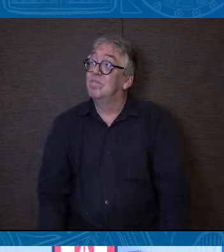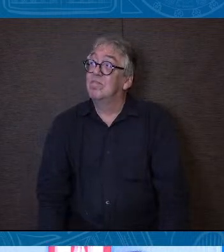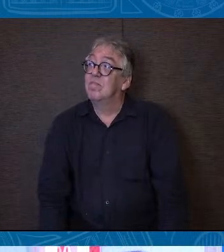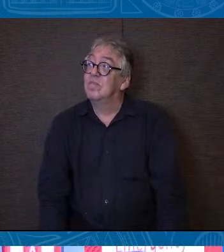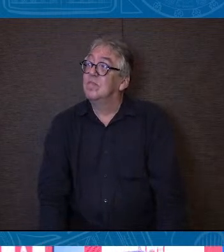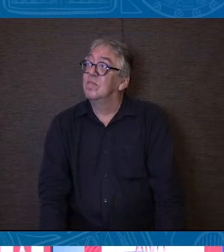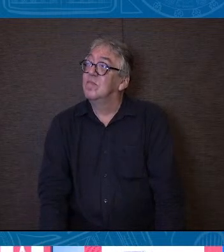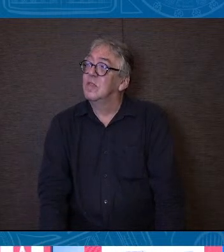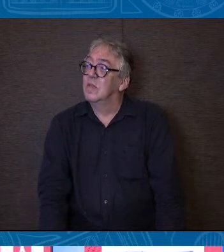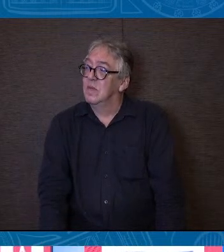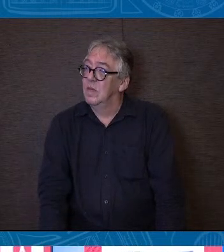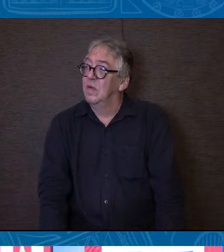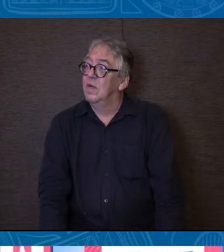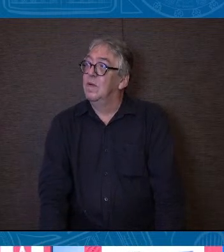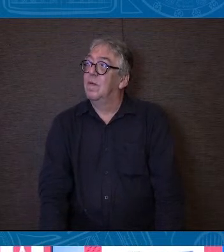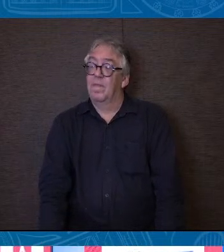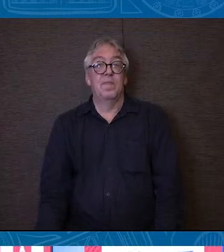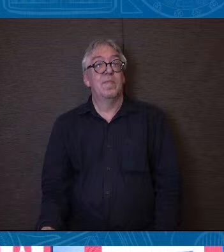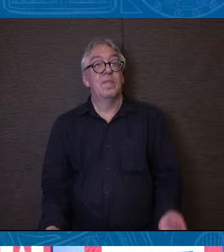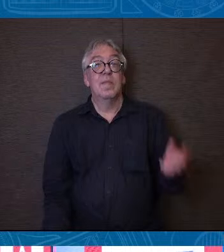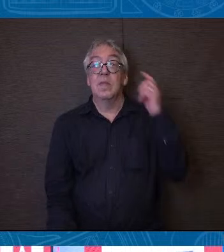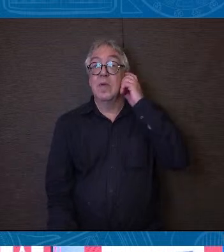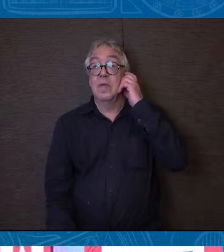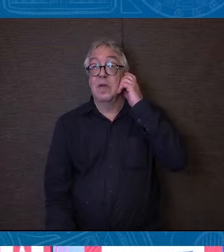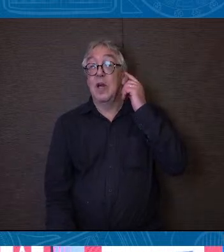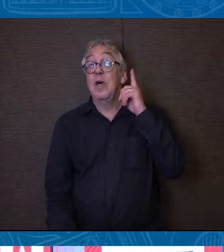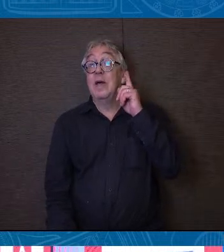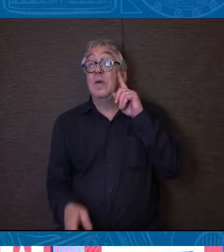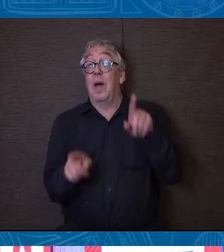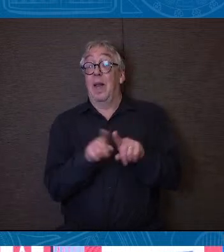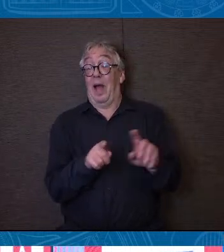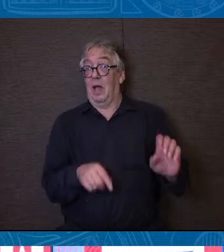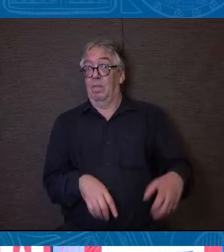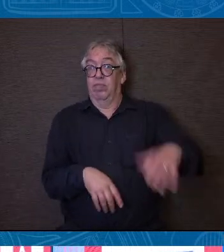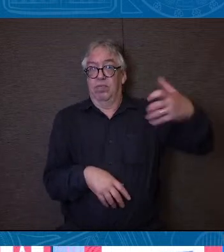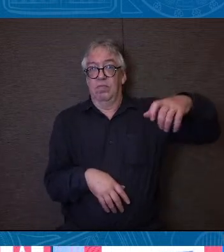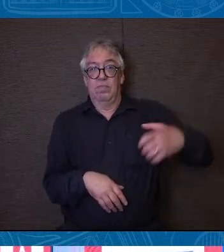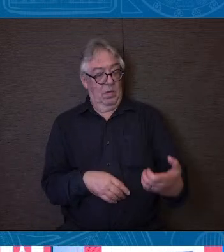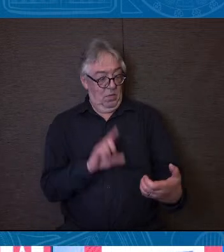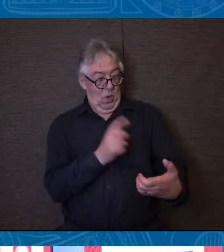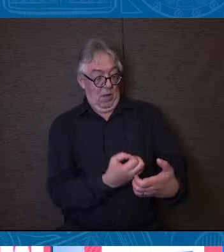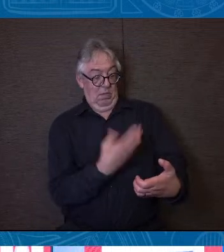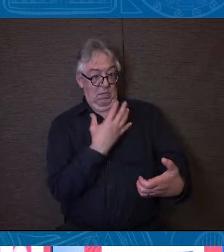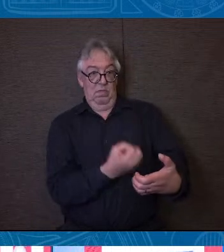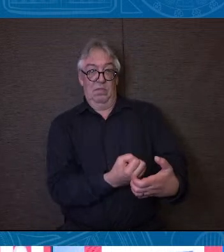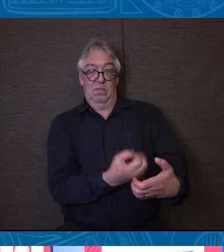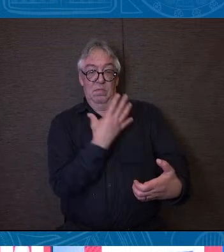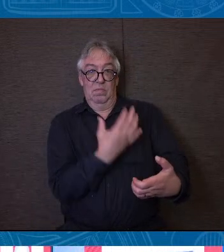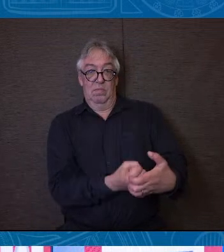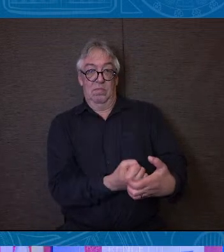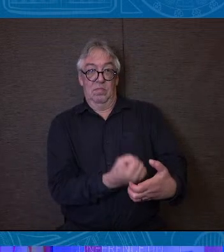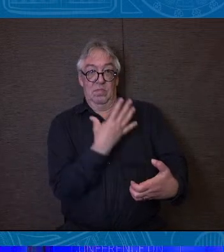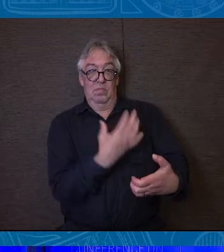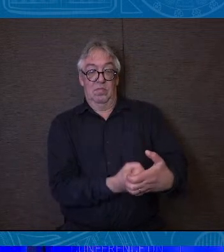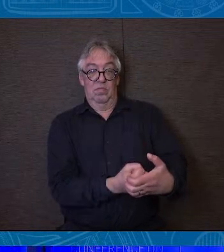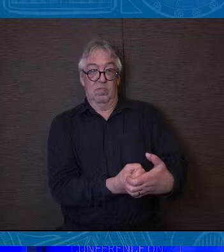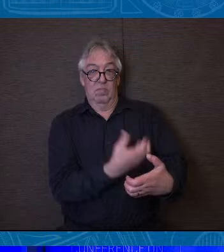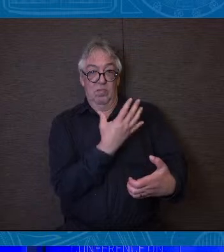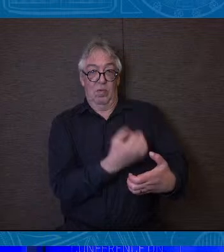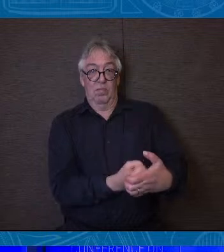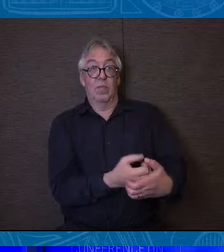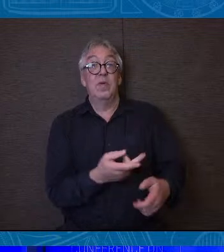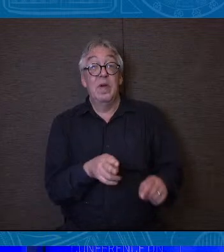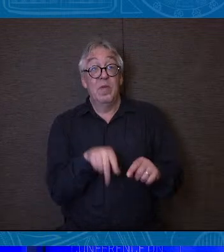Looks like this and sounds like this, appearing on your screen until you acknowledge it. If you receive